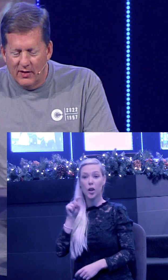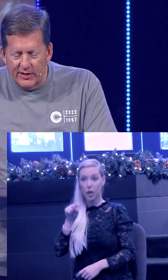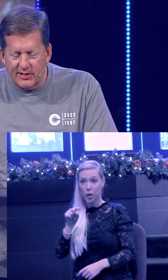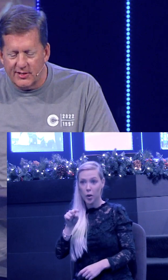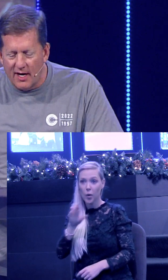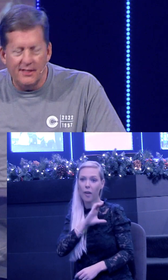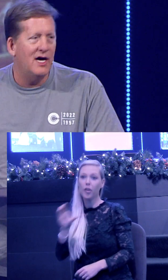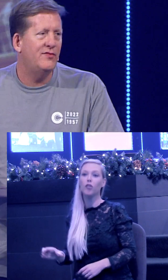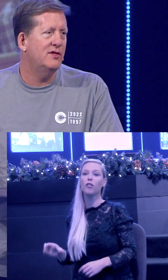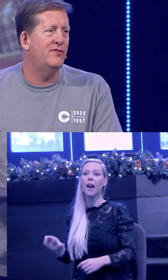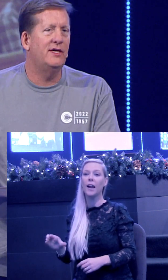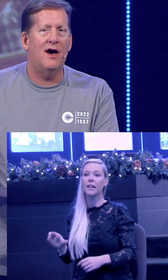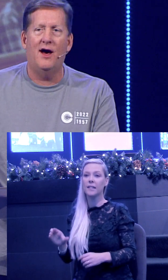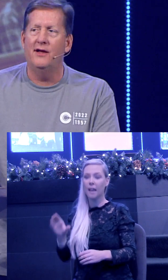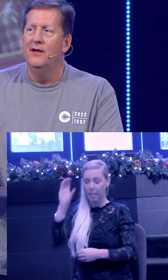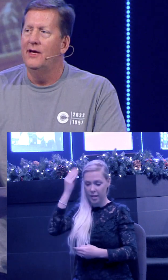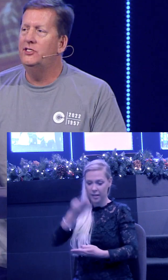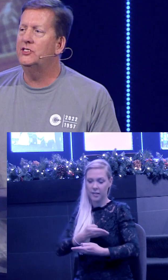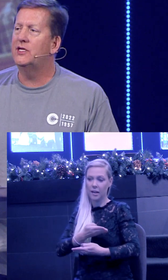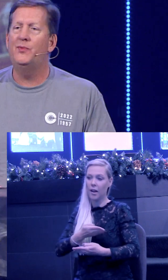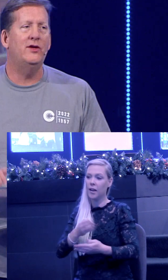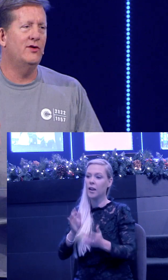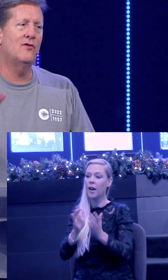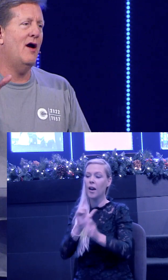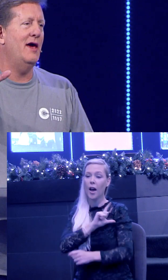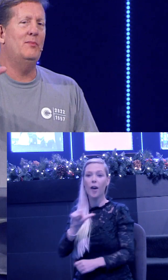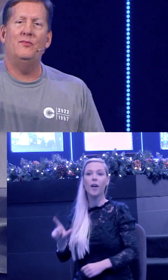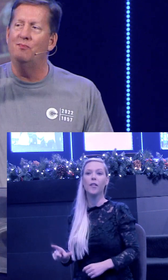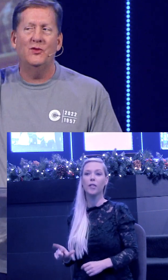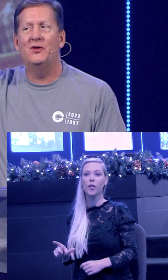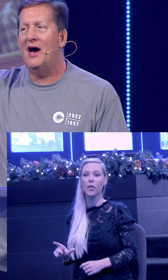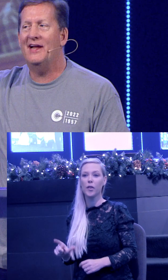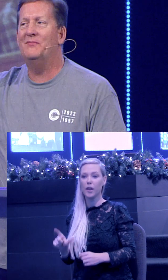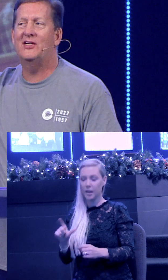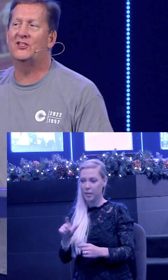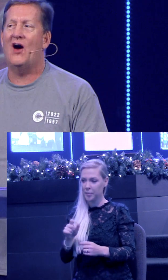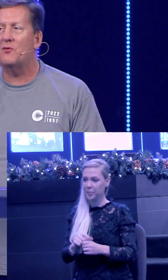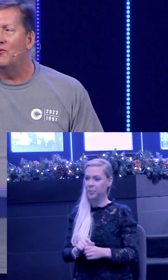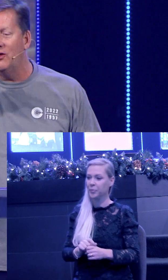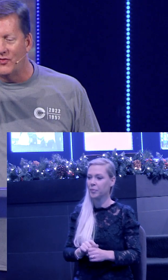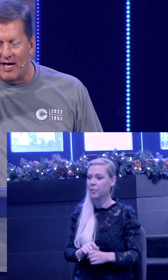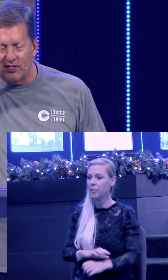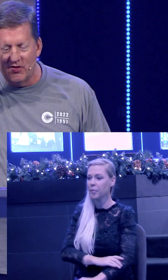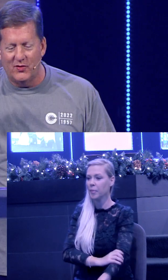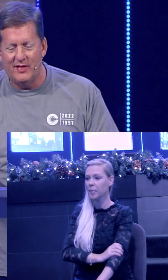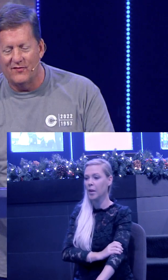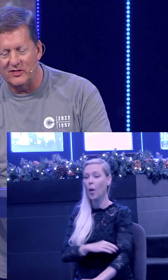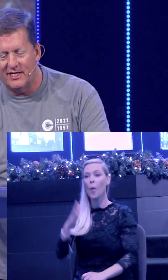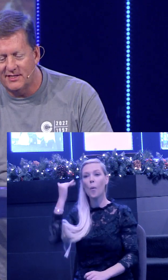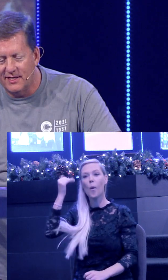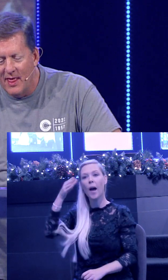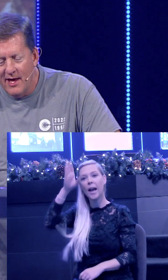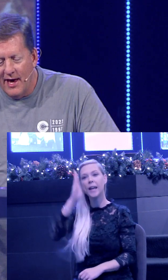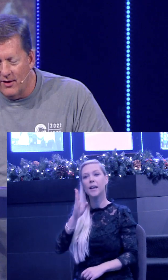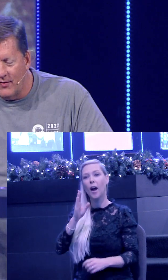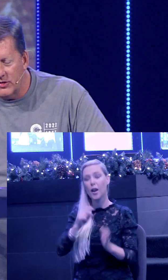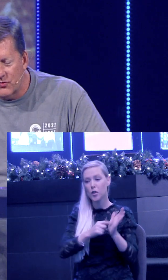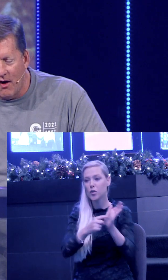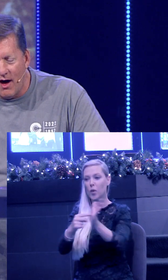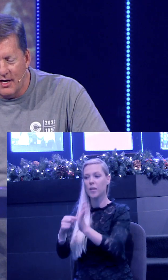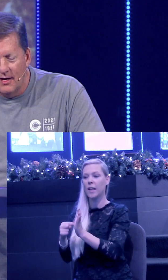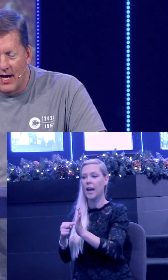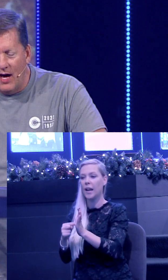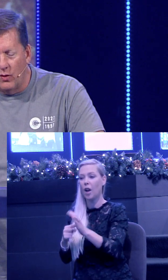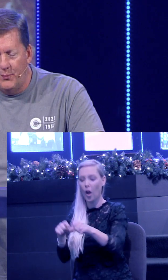are the Son of the living God." And Jesus said, "Peter, you're right, but you got it because God revealed that to you." And then verse 18, "And on